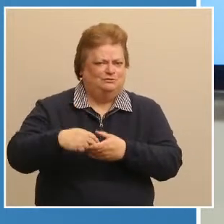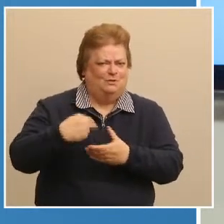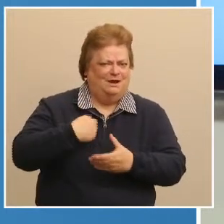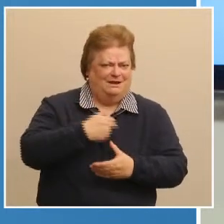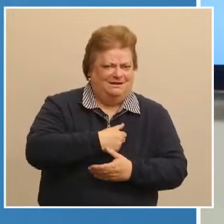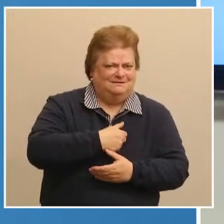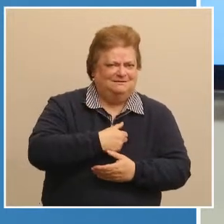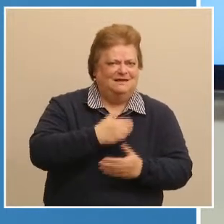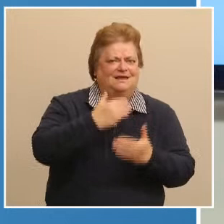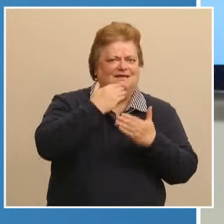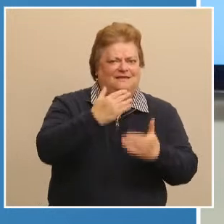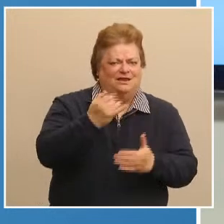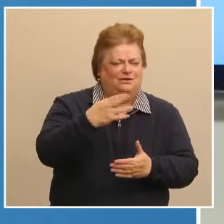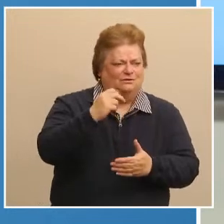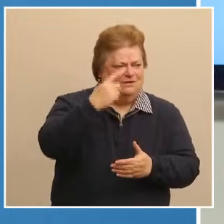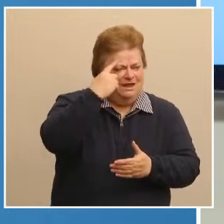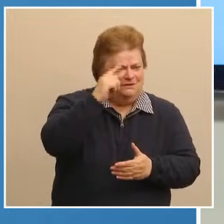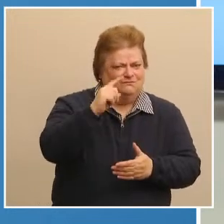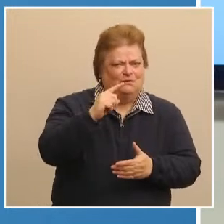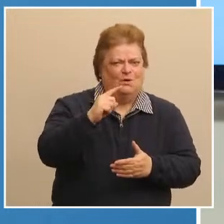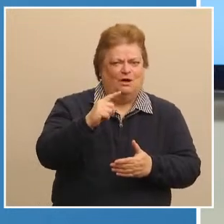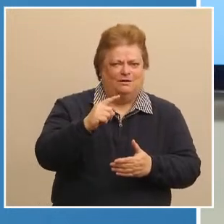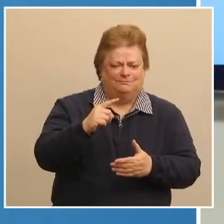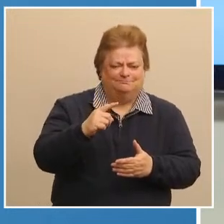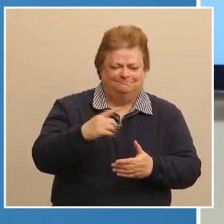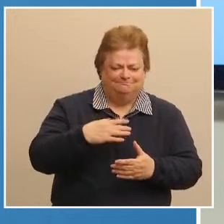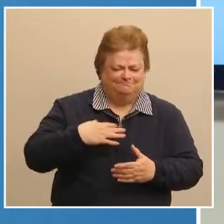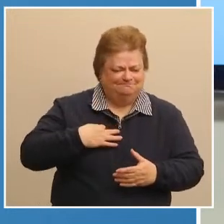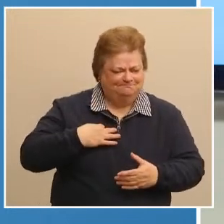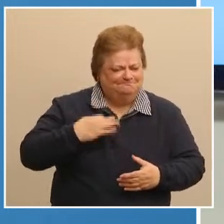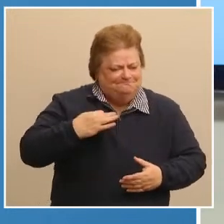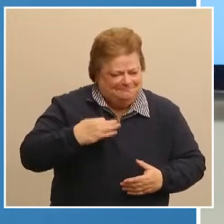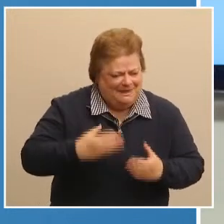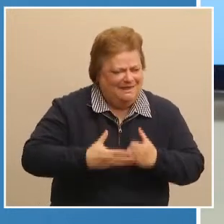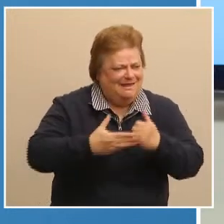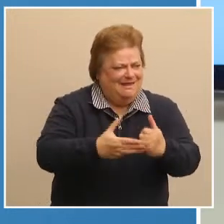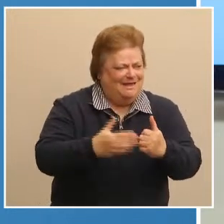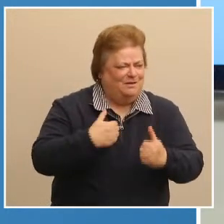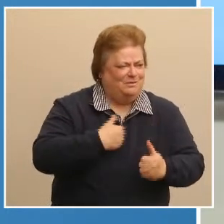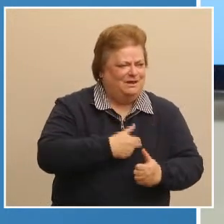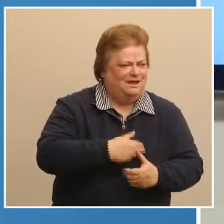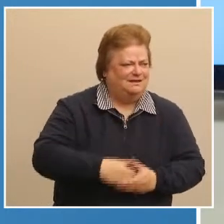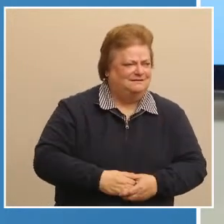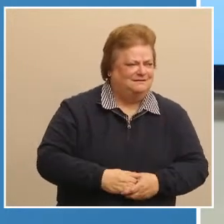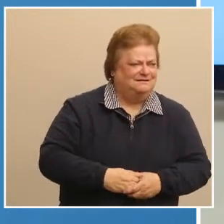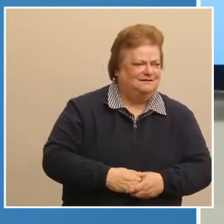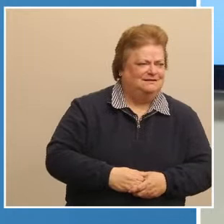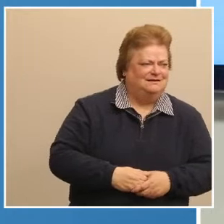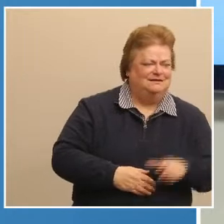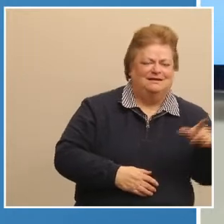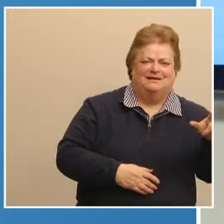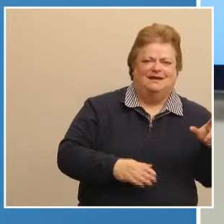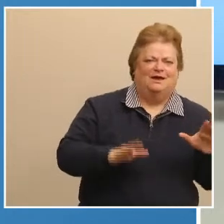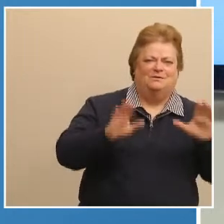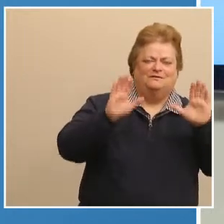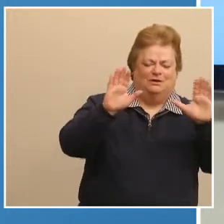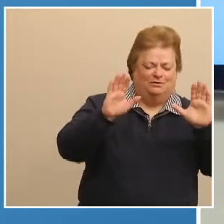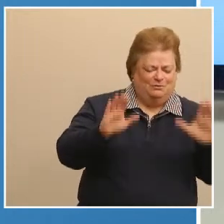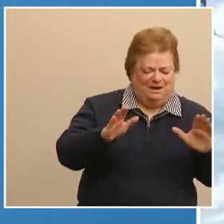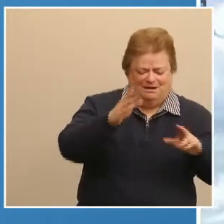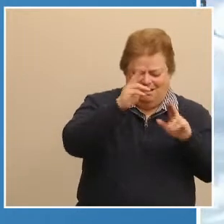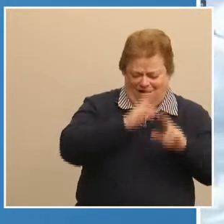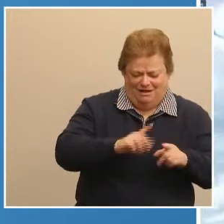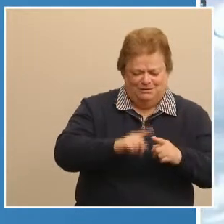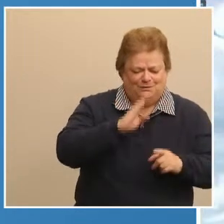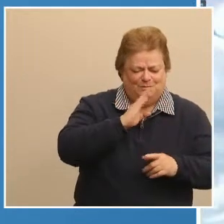Zoom. Thank you, John, for stepping up to help us. Pat, you know, it was a great honor to be there